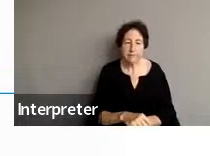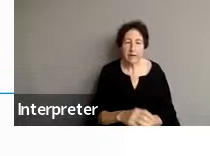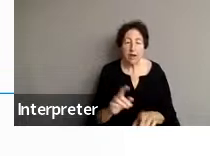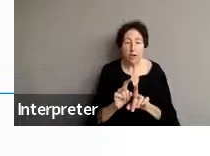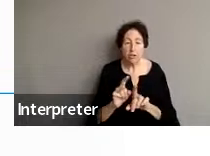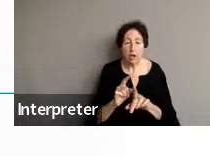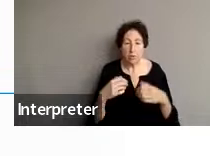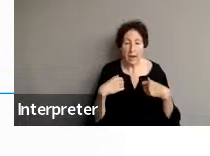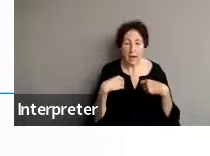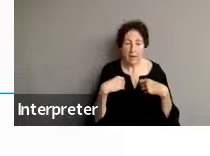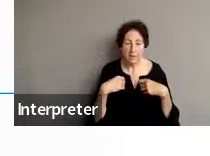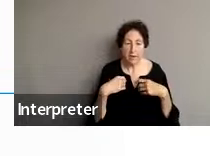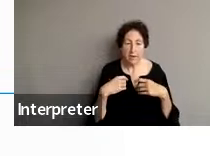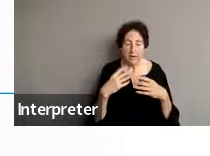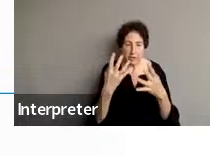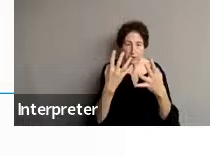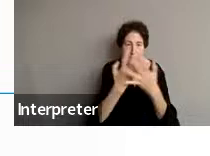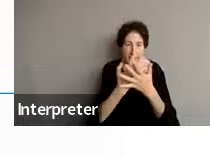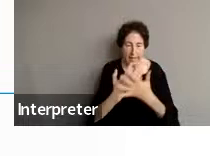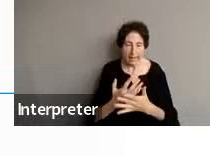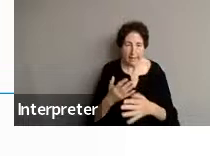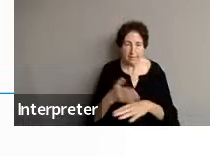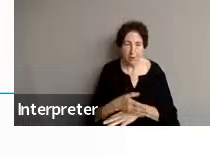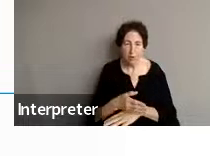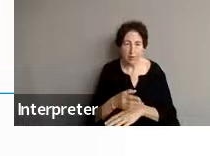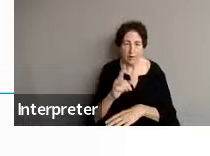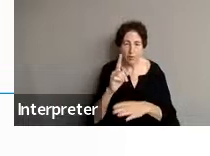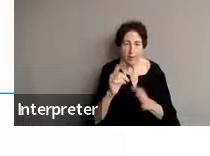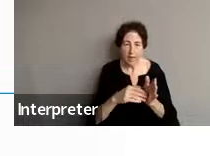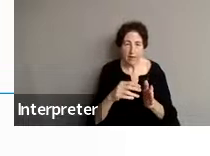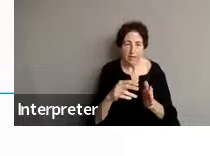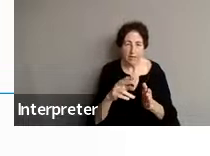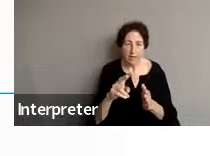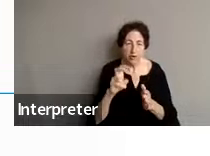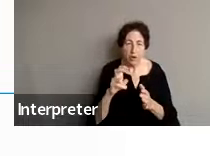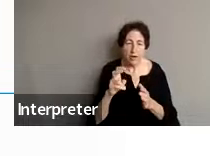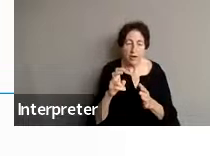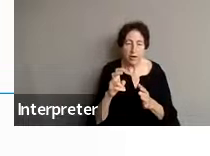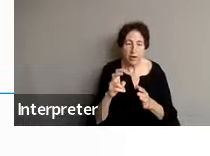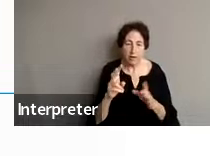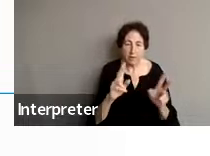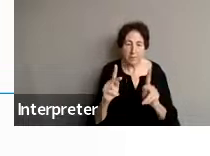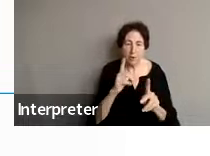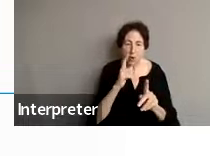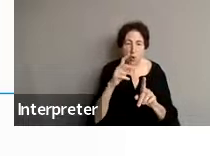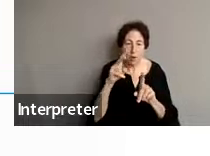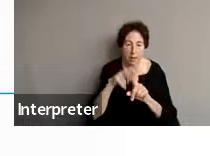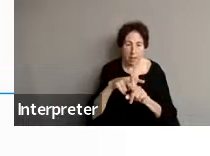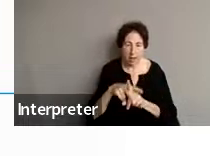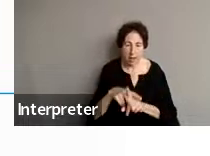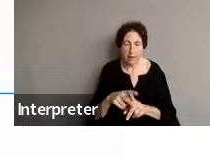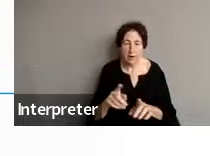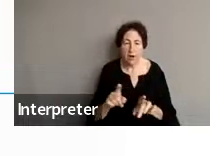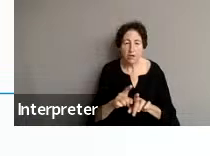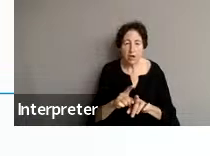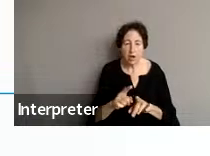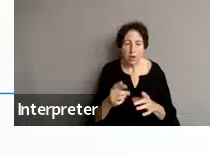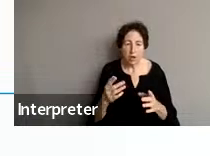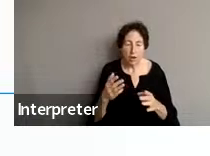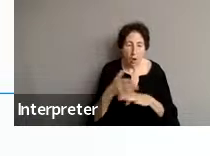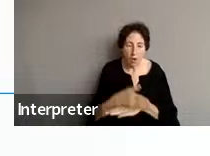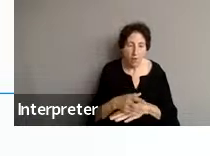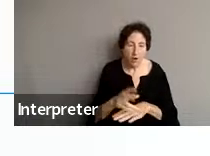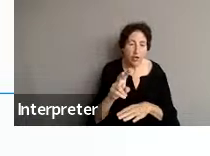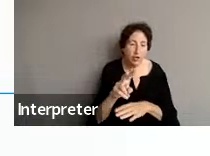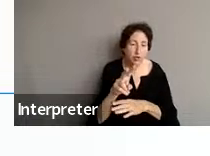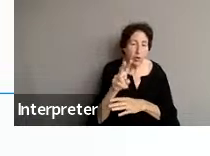We also have screened more than 1,200 applicants in that timeline. And we have had over 200